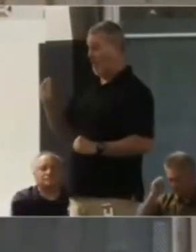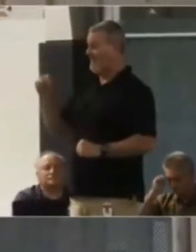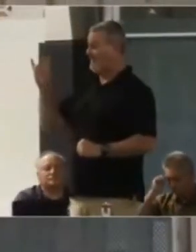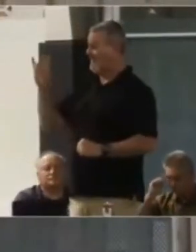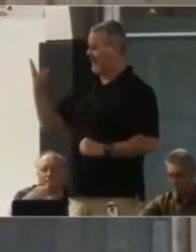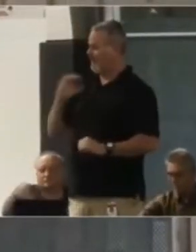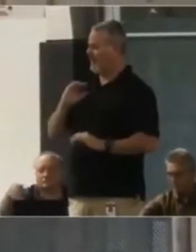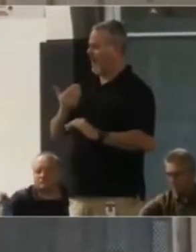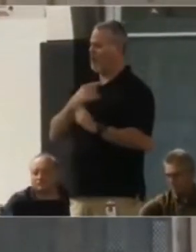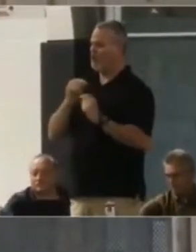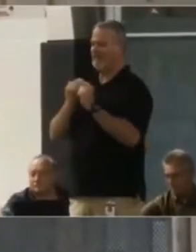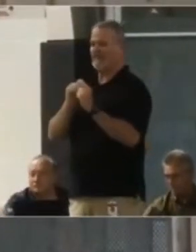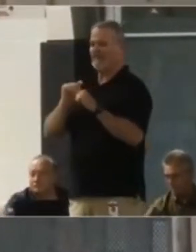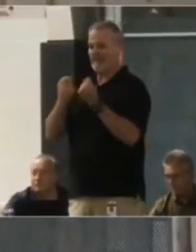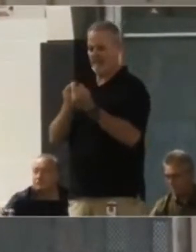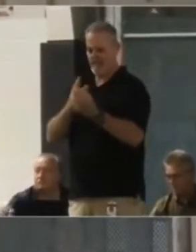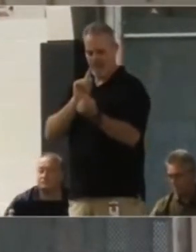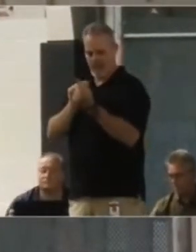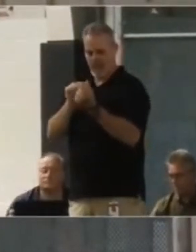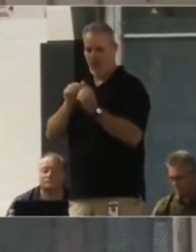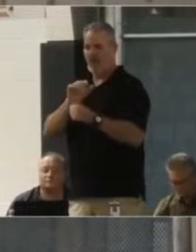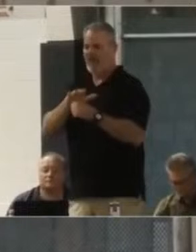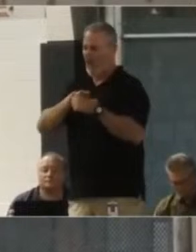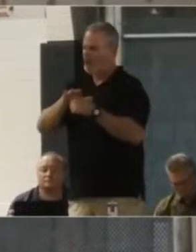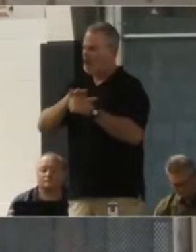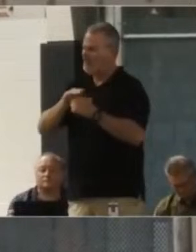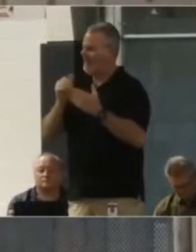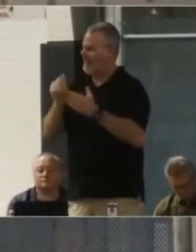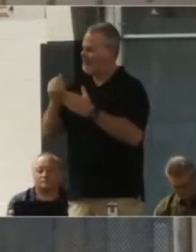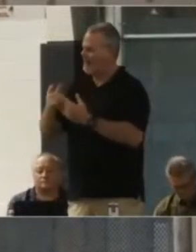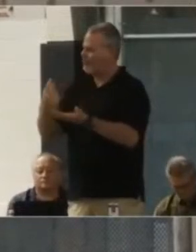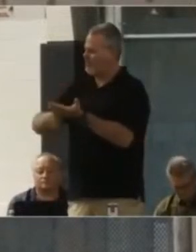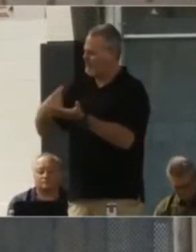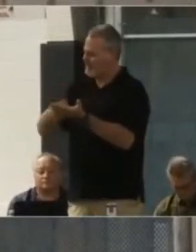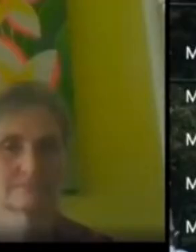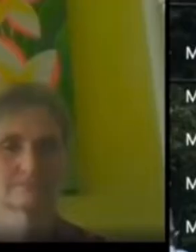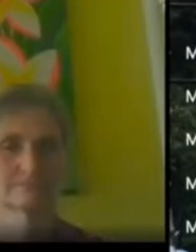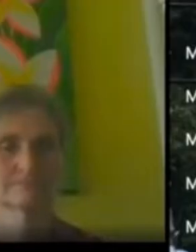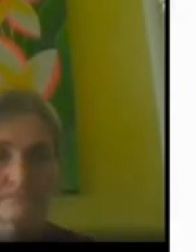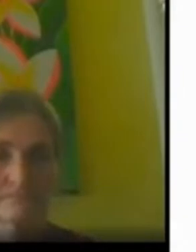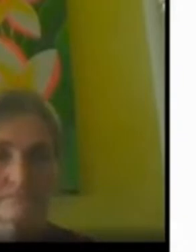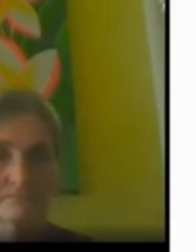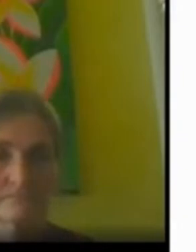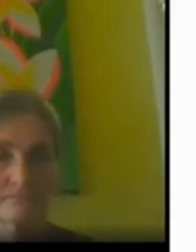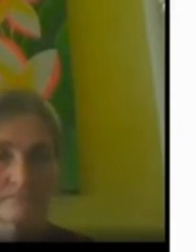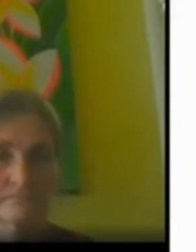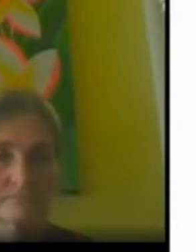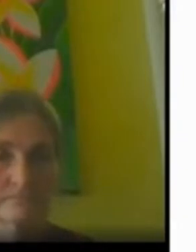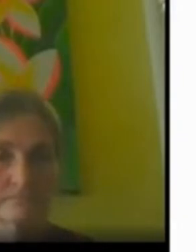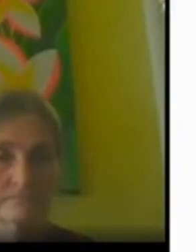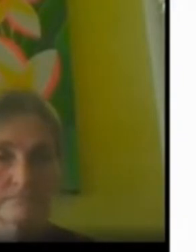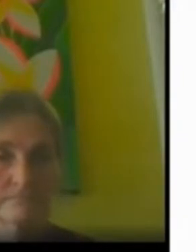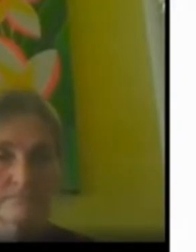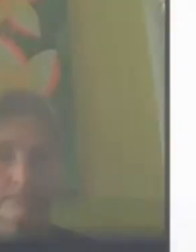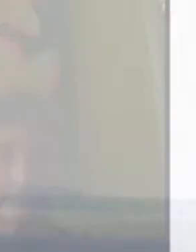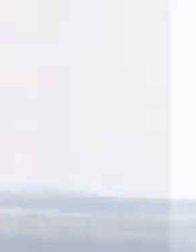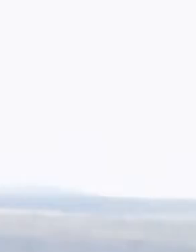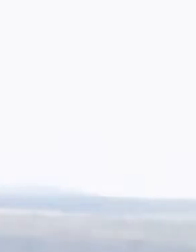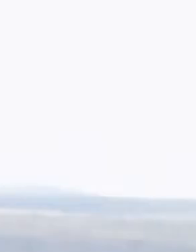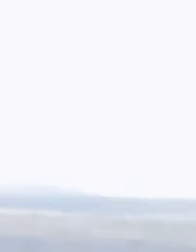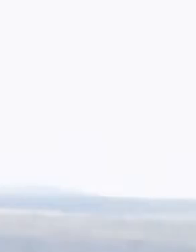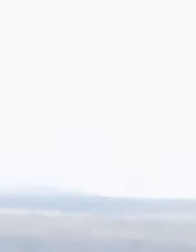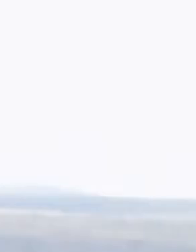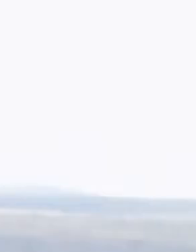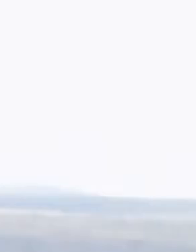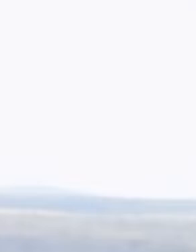in place means we can provide more than just volcano education, but any other preparedness information as well. What we were working for really came about in